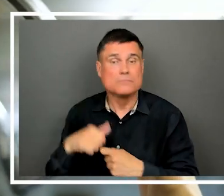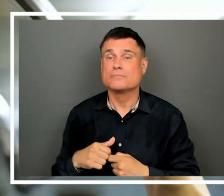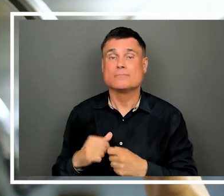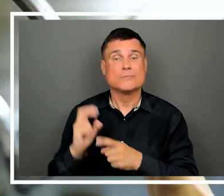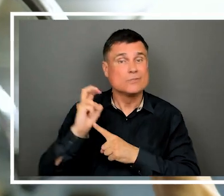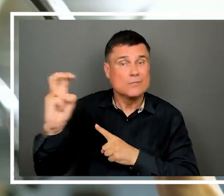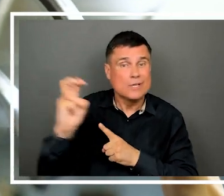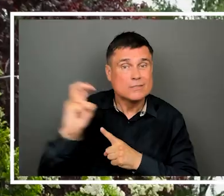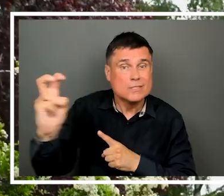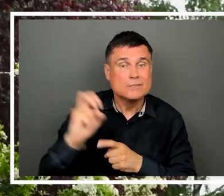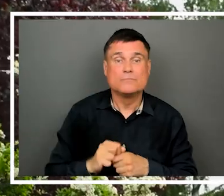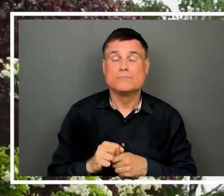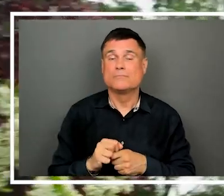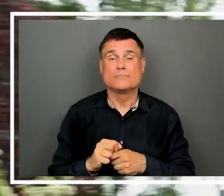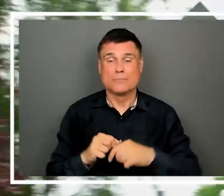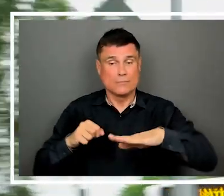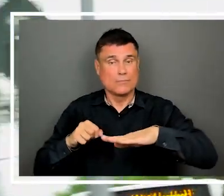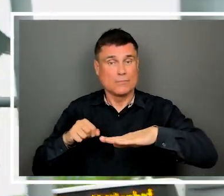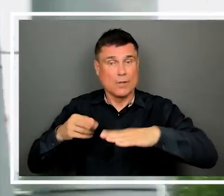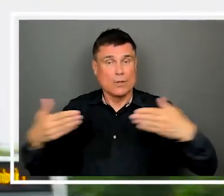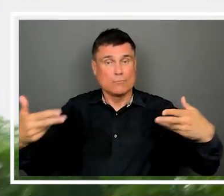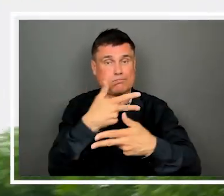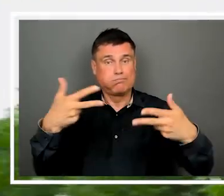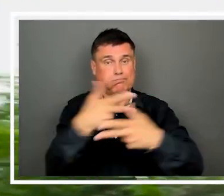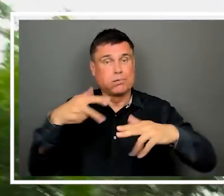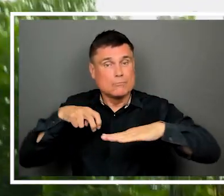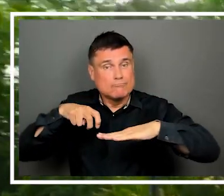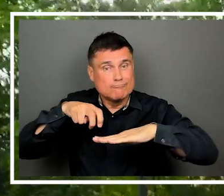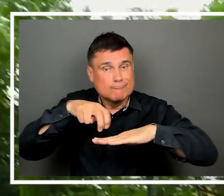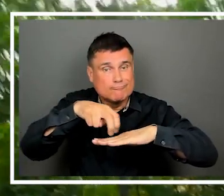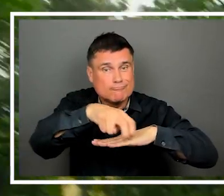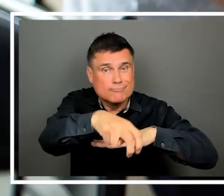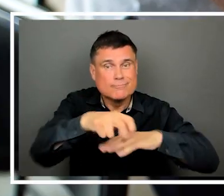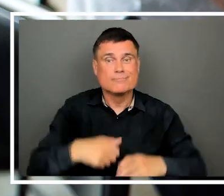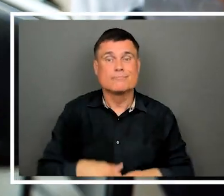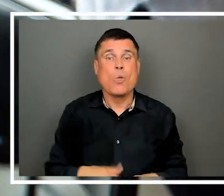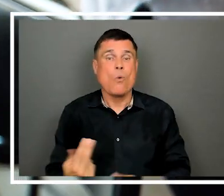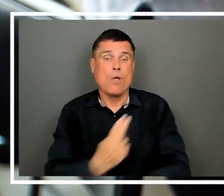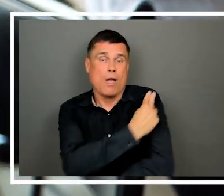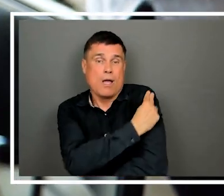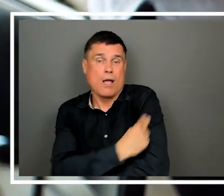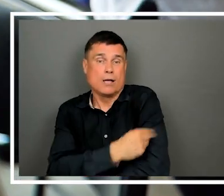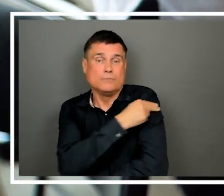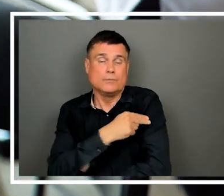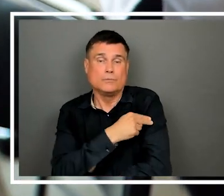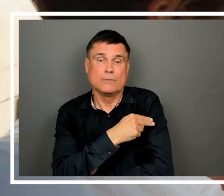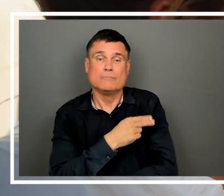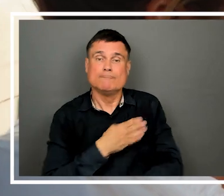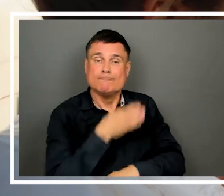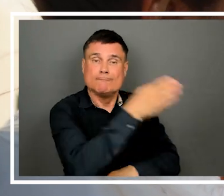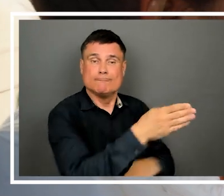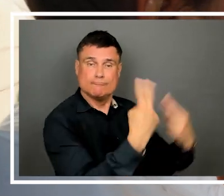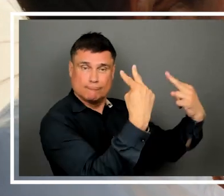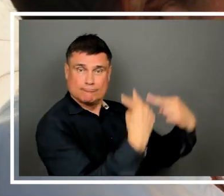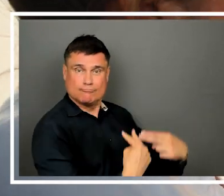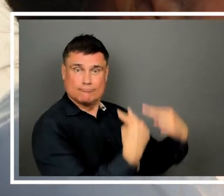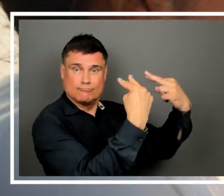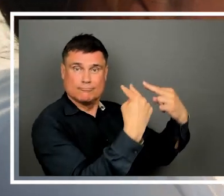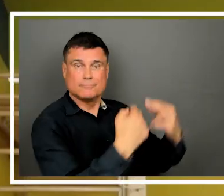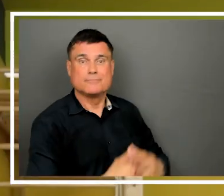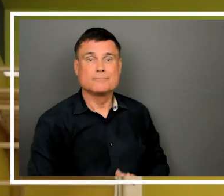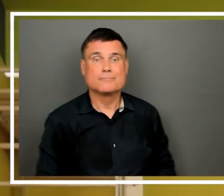public transport, the street lights that help you cross the road safely, or your visit to a doctor for a regular